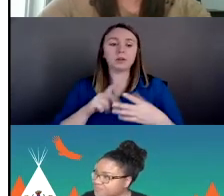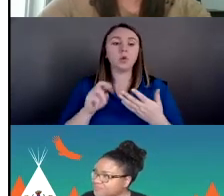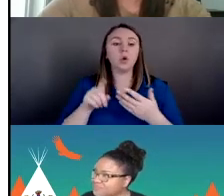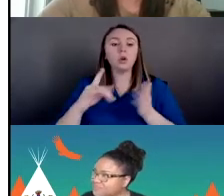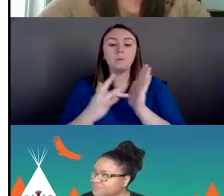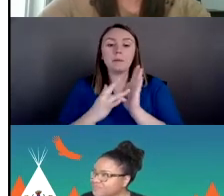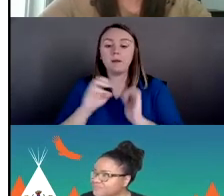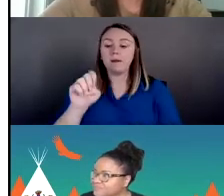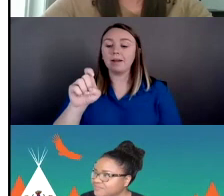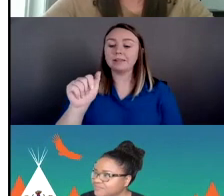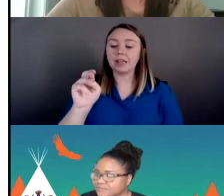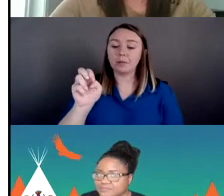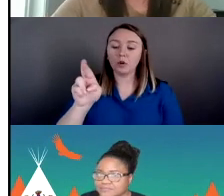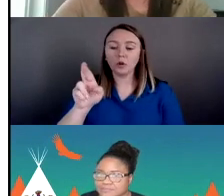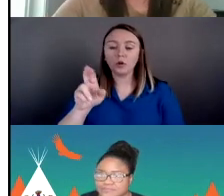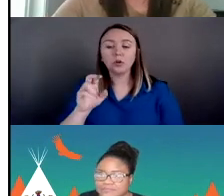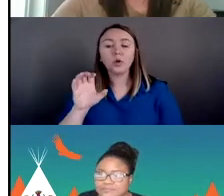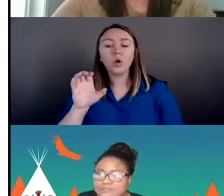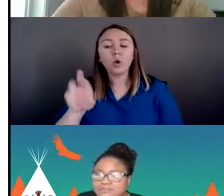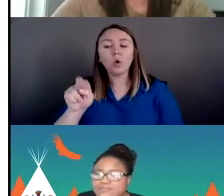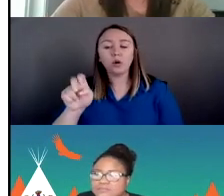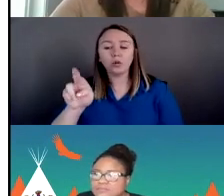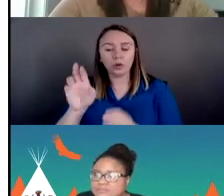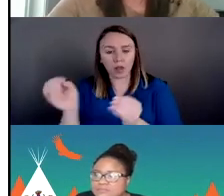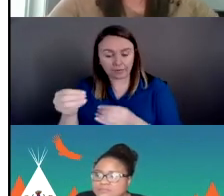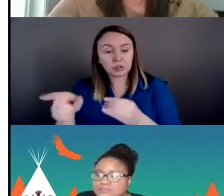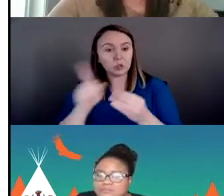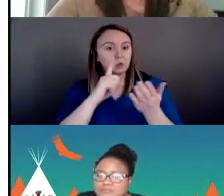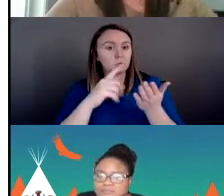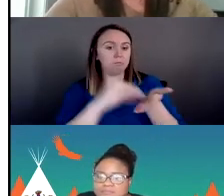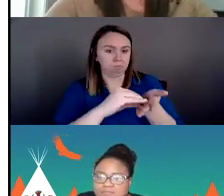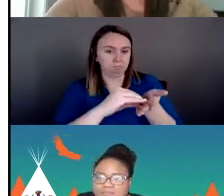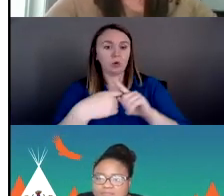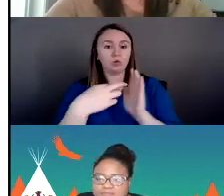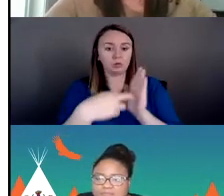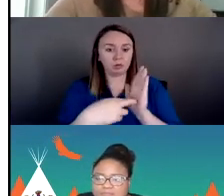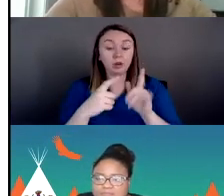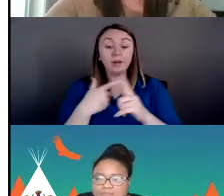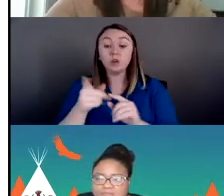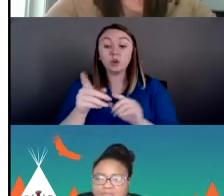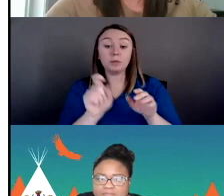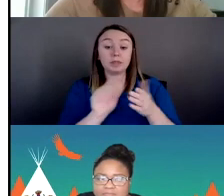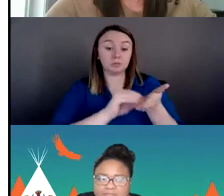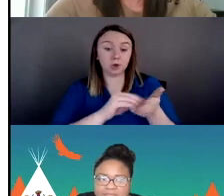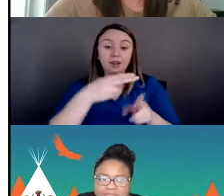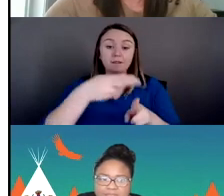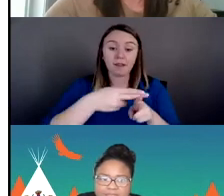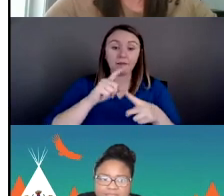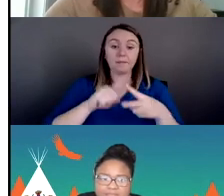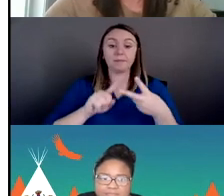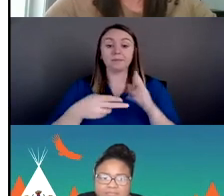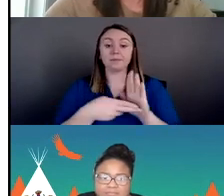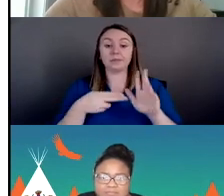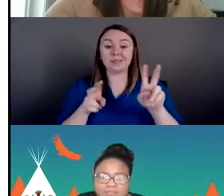office or coroner's office, you will indicate that when you register, and then you're providing the name, title, and email address for